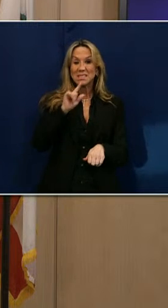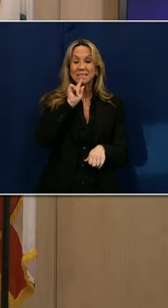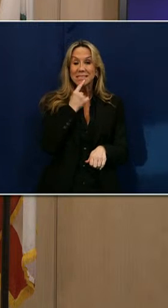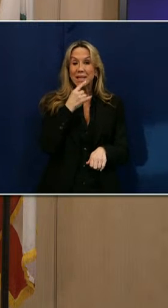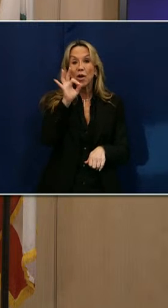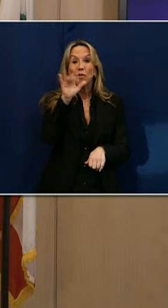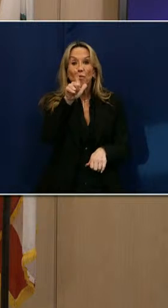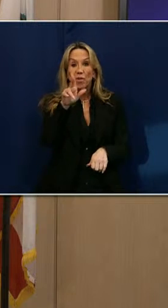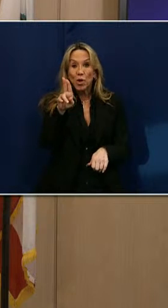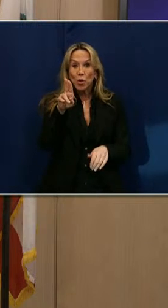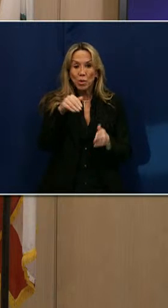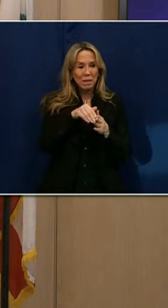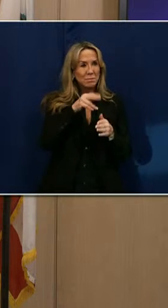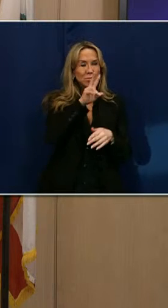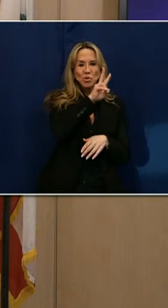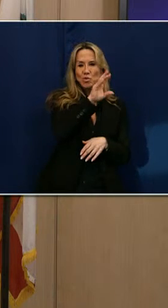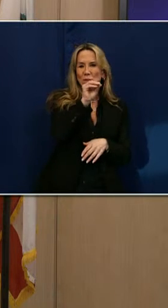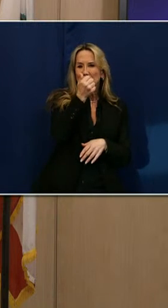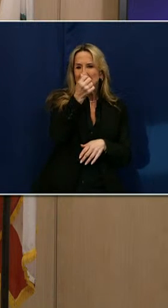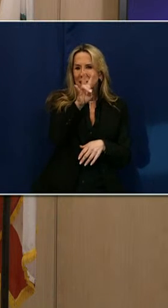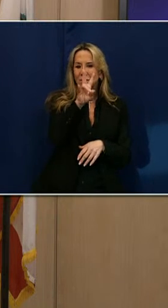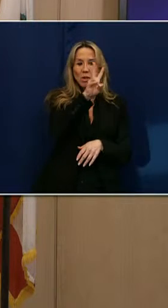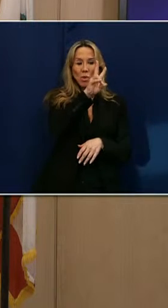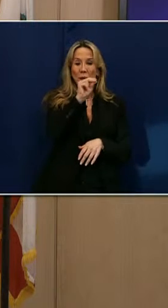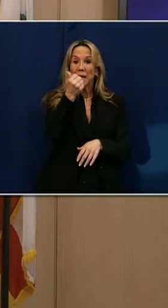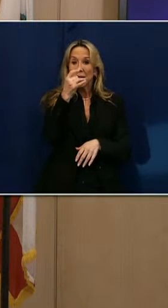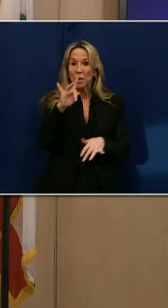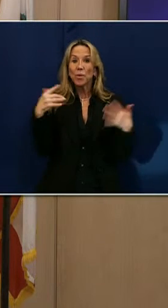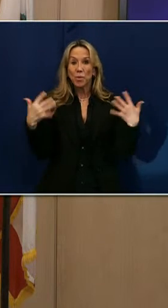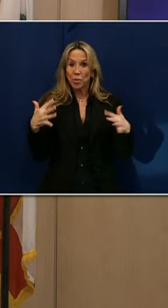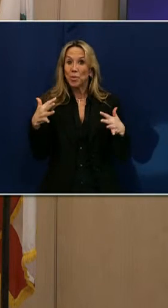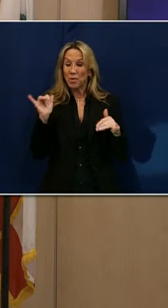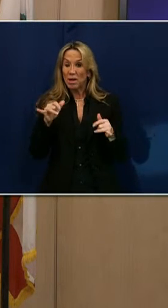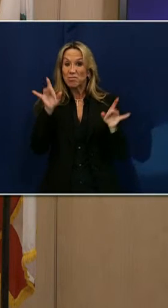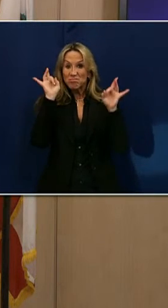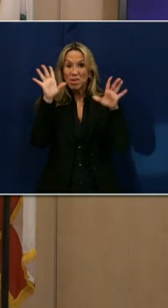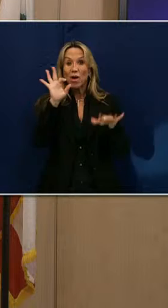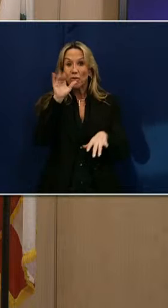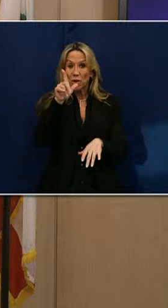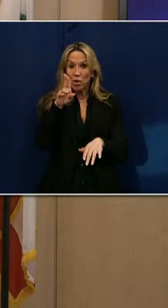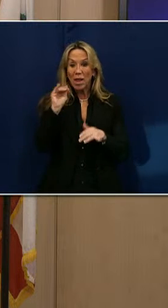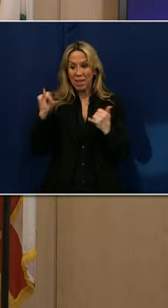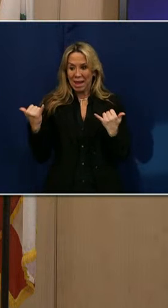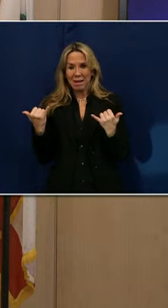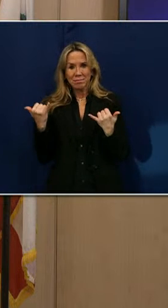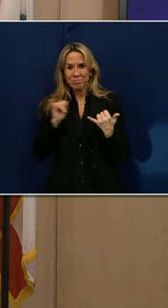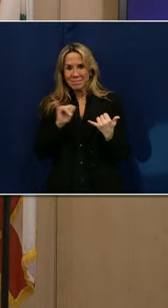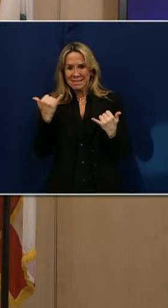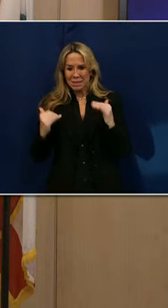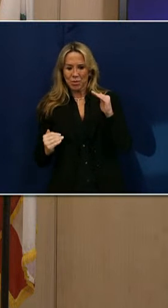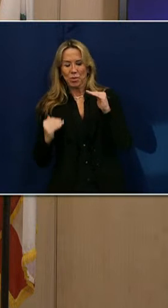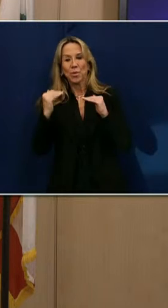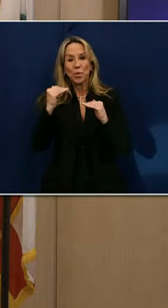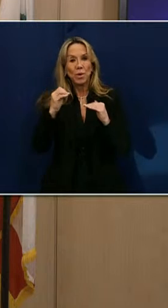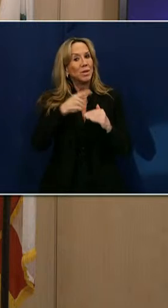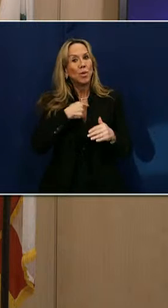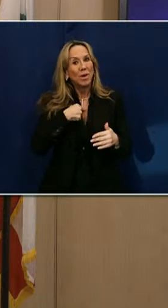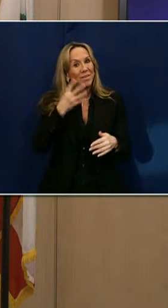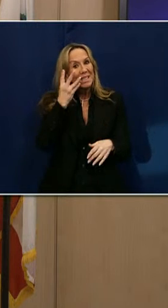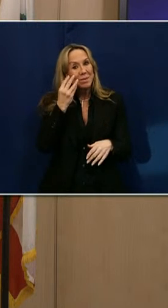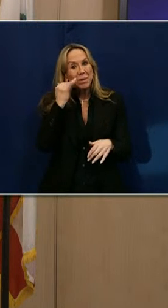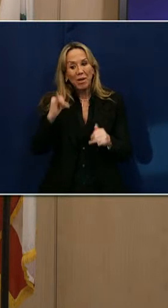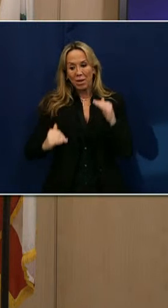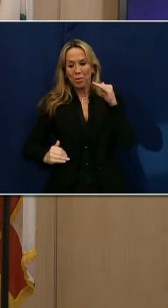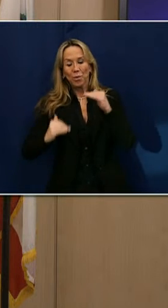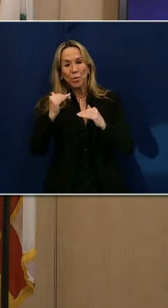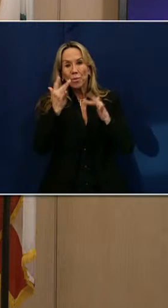had 17-18, we were very close to where we are right now. So we've been in this situation before, but